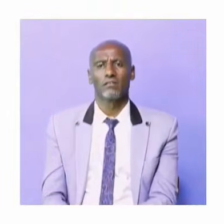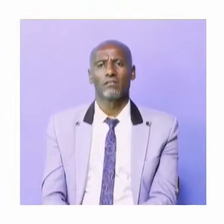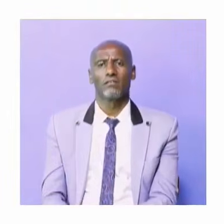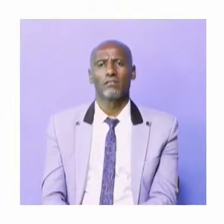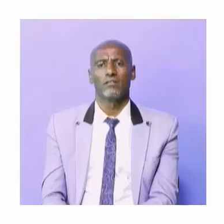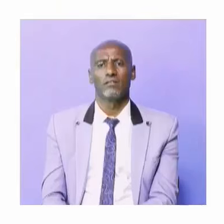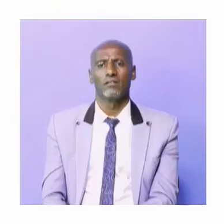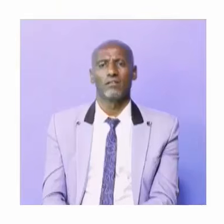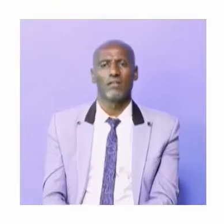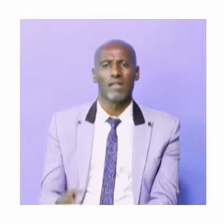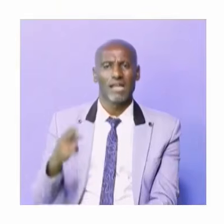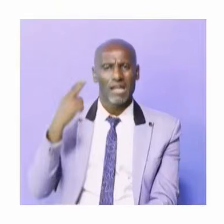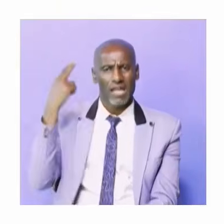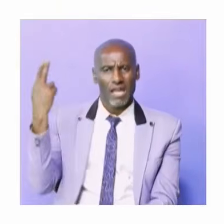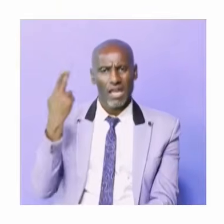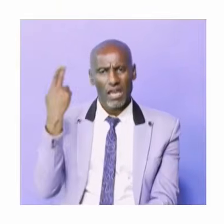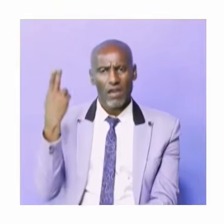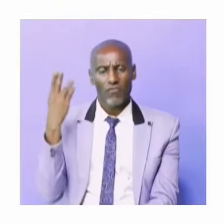Every